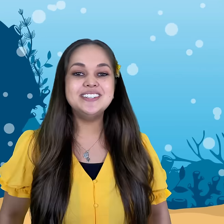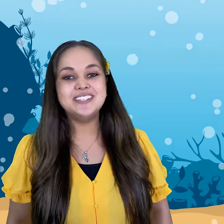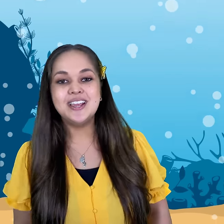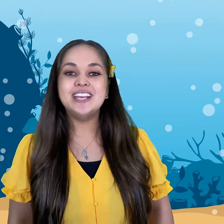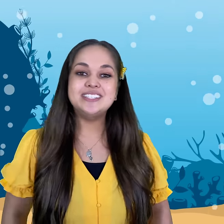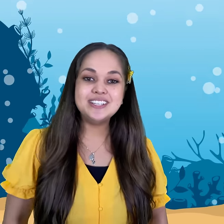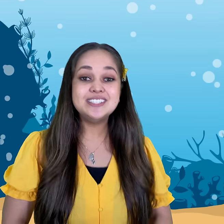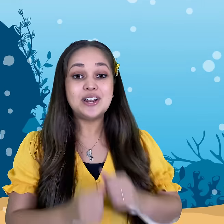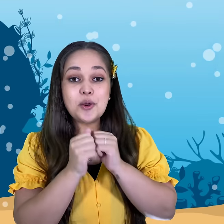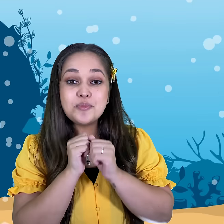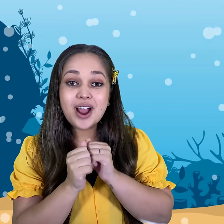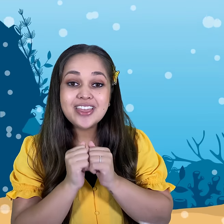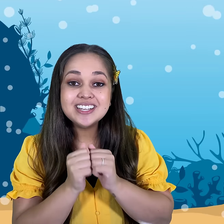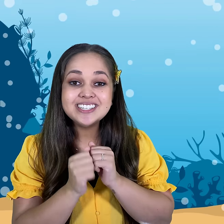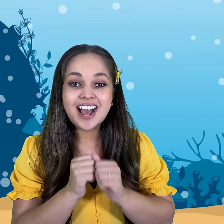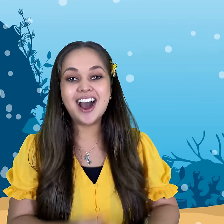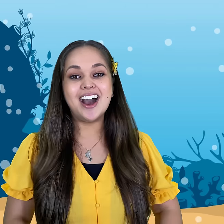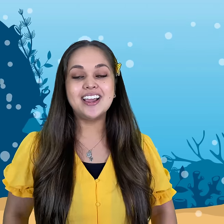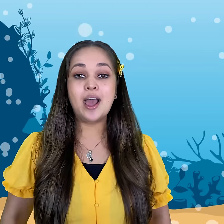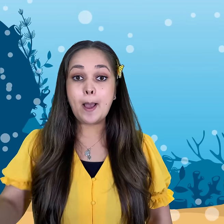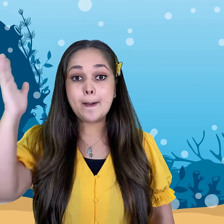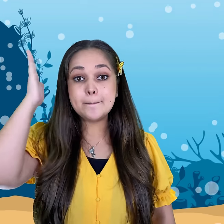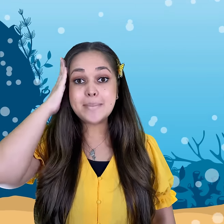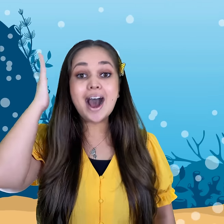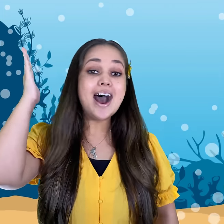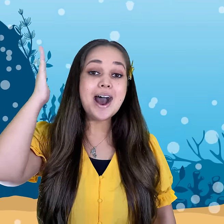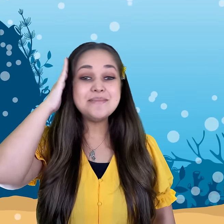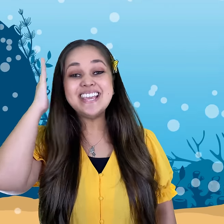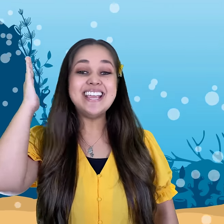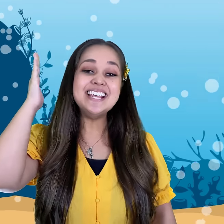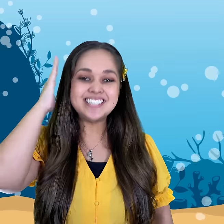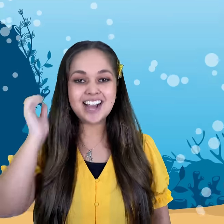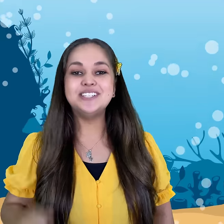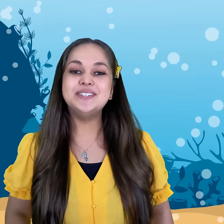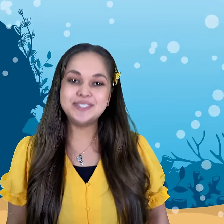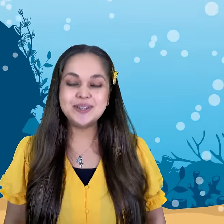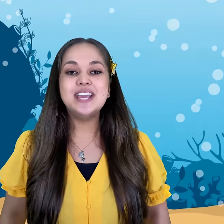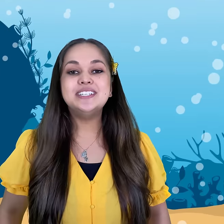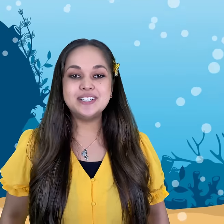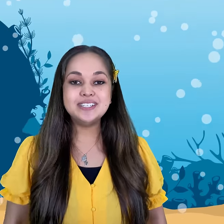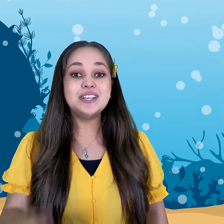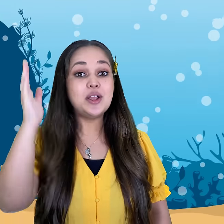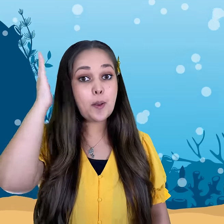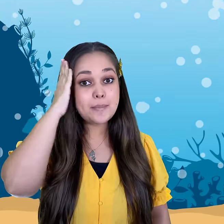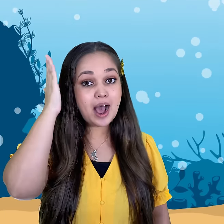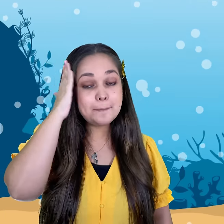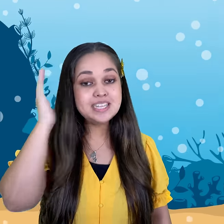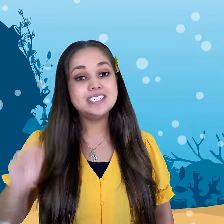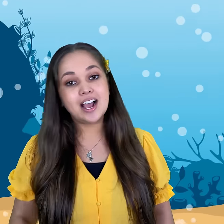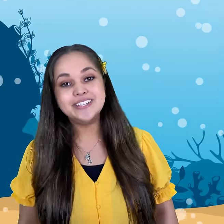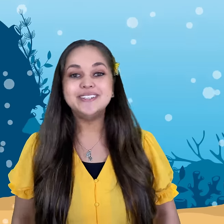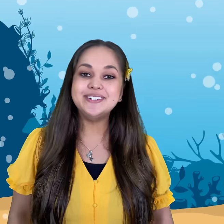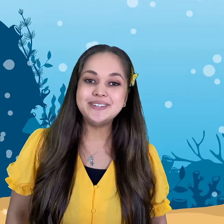shark did do, brother shark. Mommy shark did do,